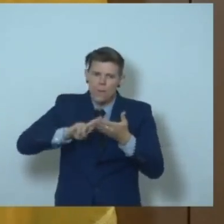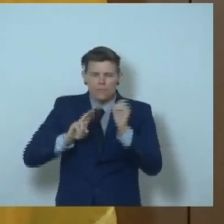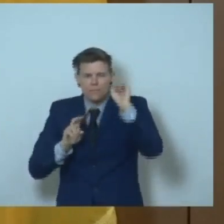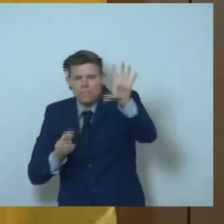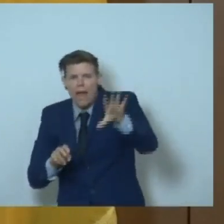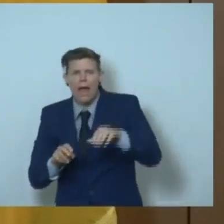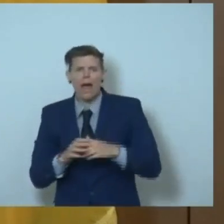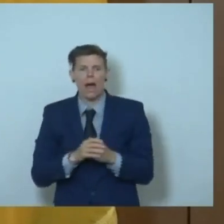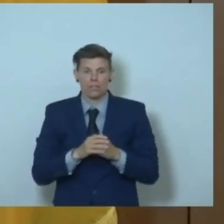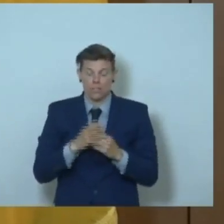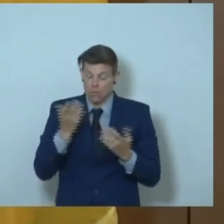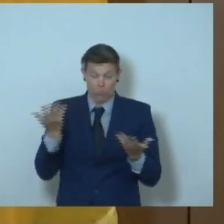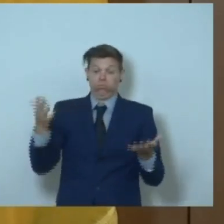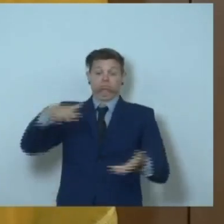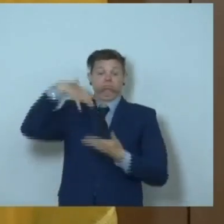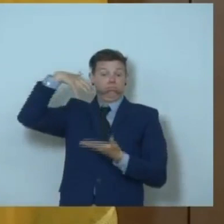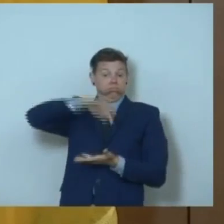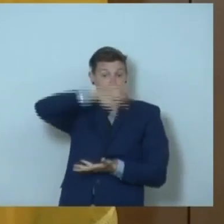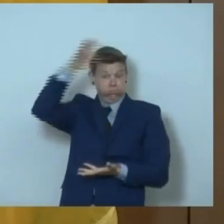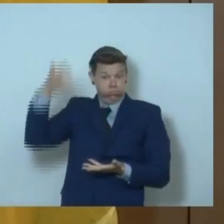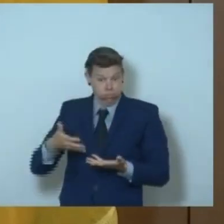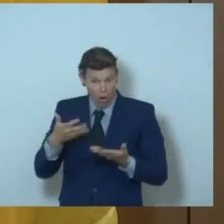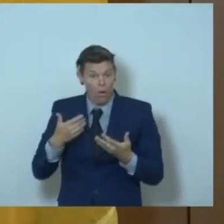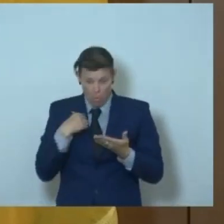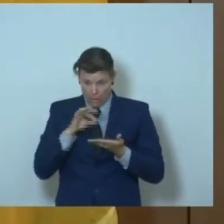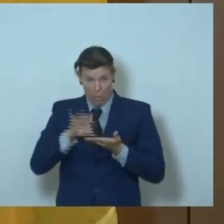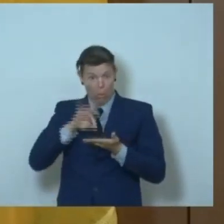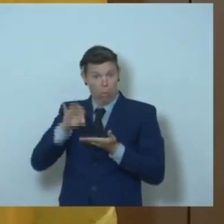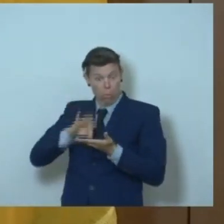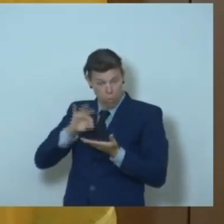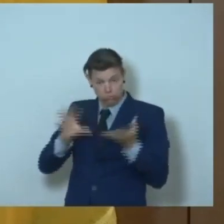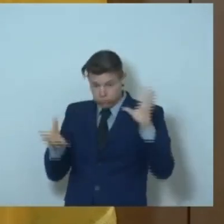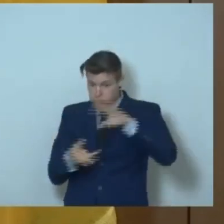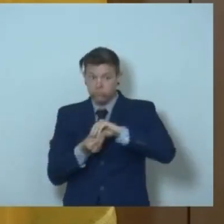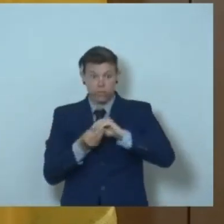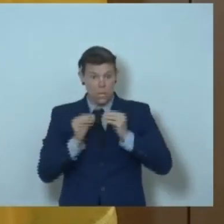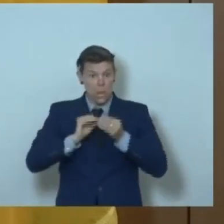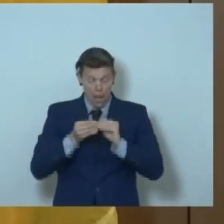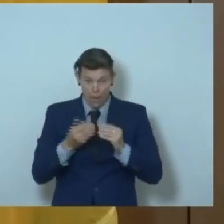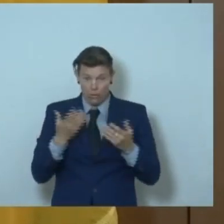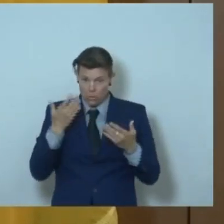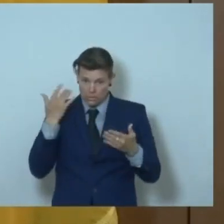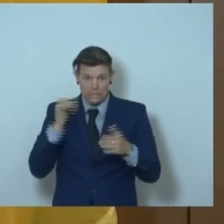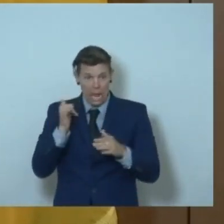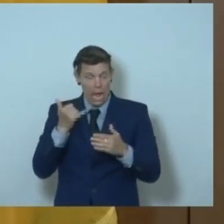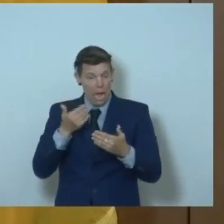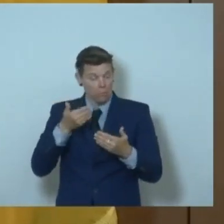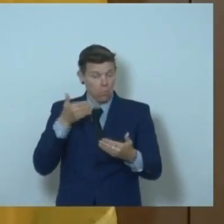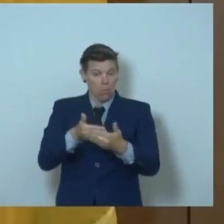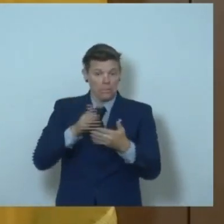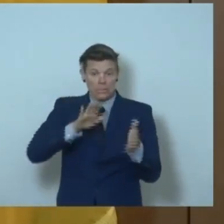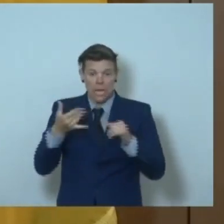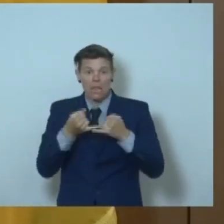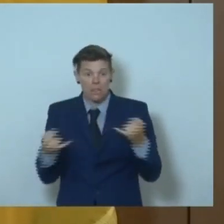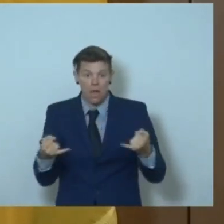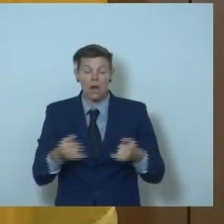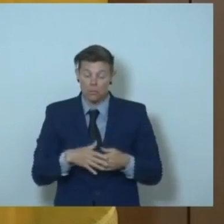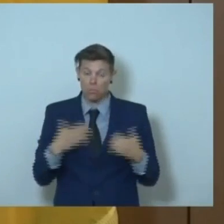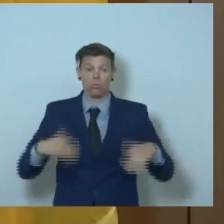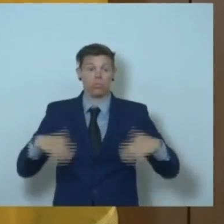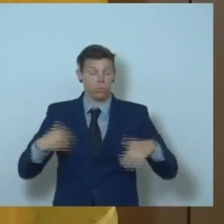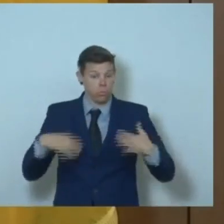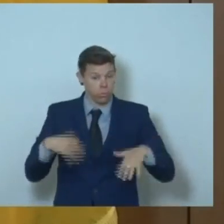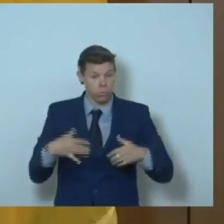still identifying and counting those right after the deadline. These are issues that are problematic because it does two